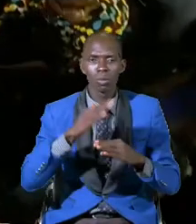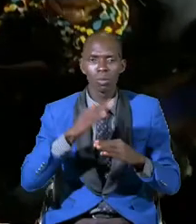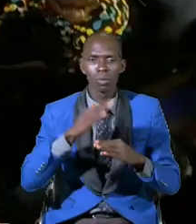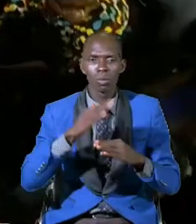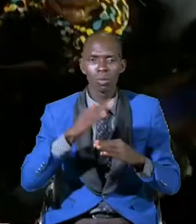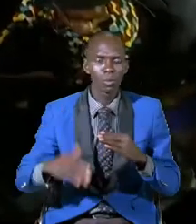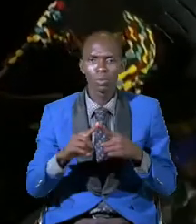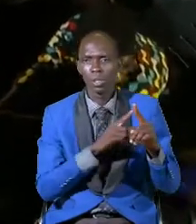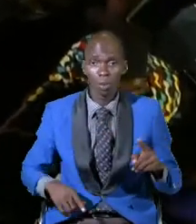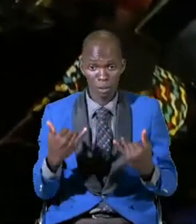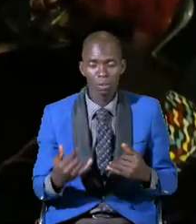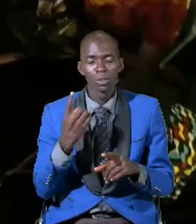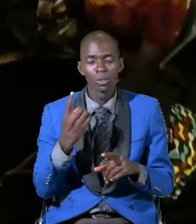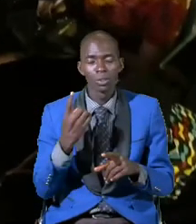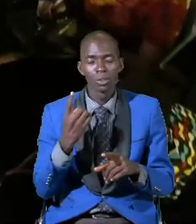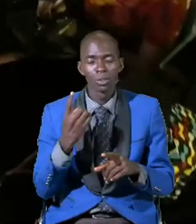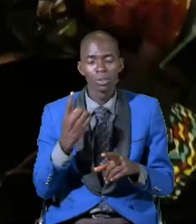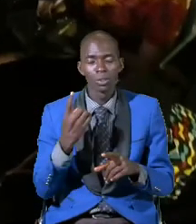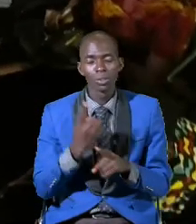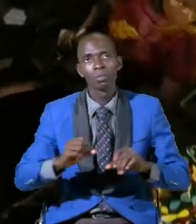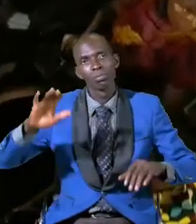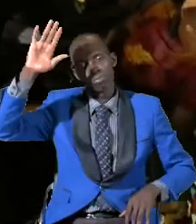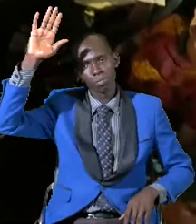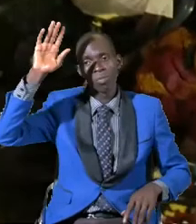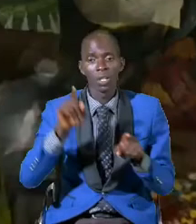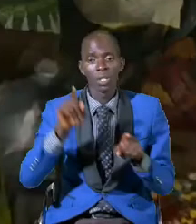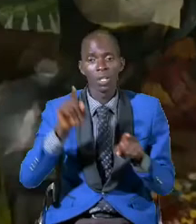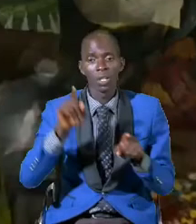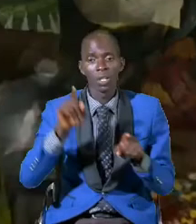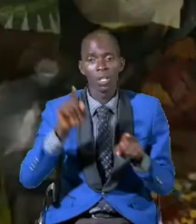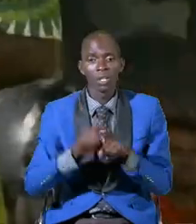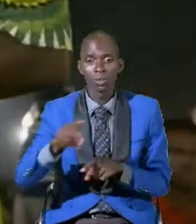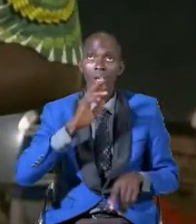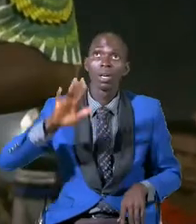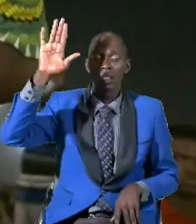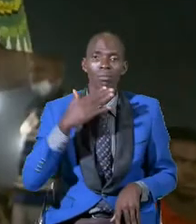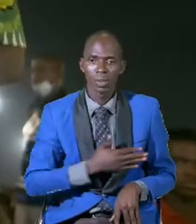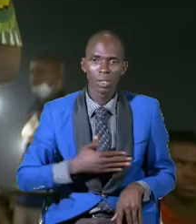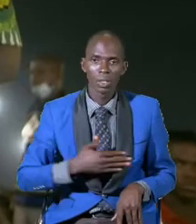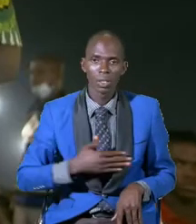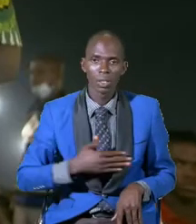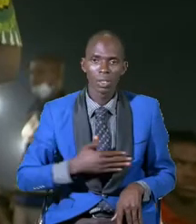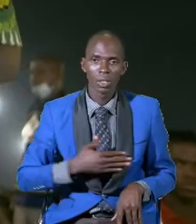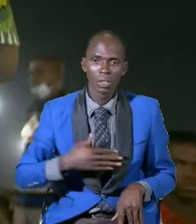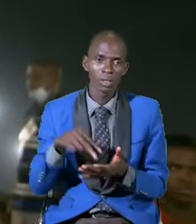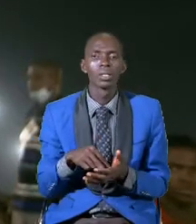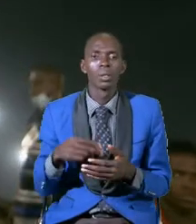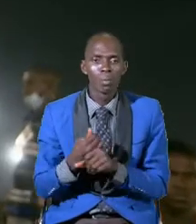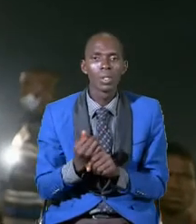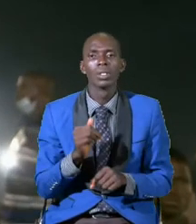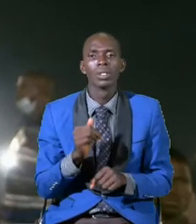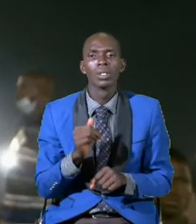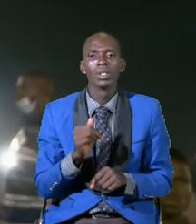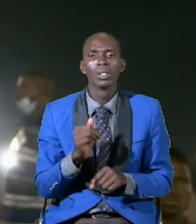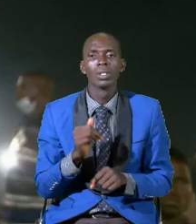you are, raise up your hand. God bless you there. As you are raising up your hand, please stand up. Please stand up. Make a